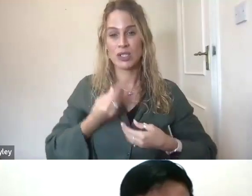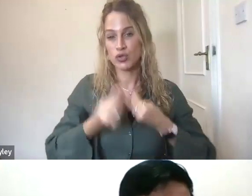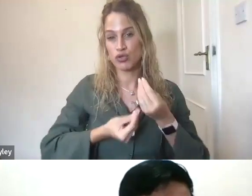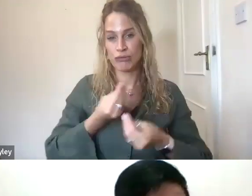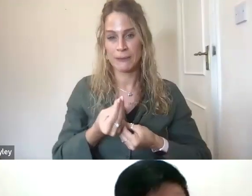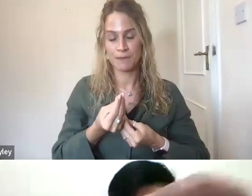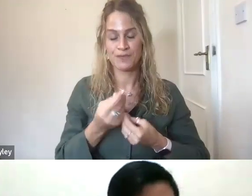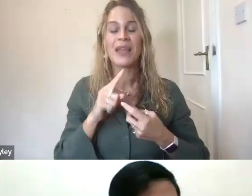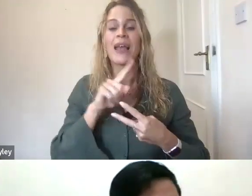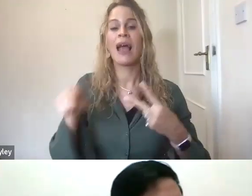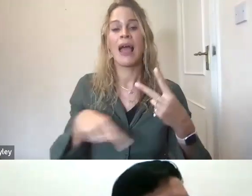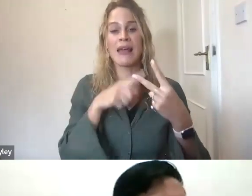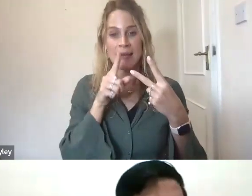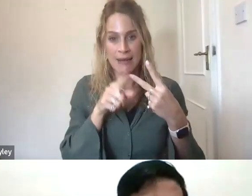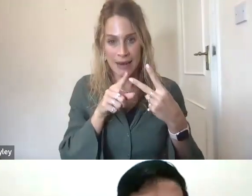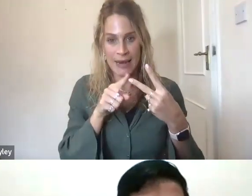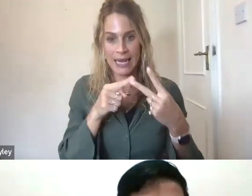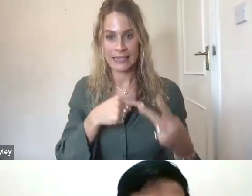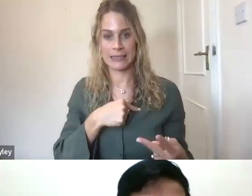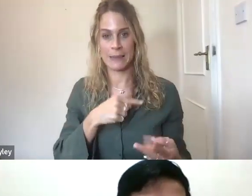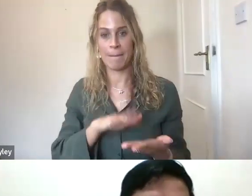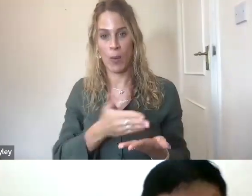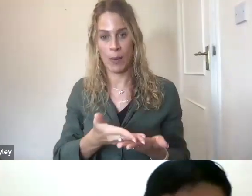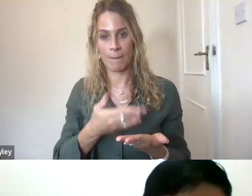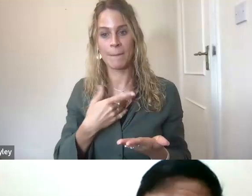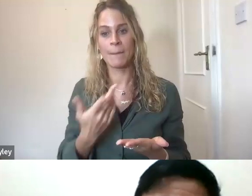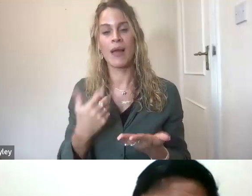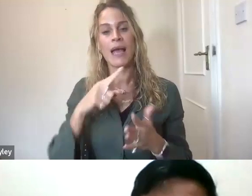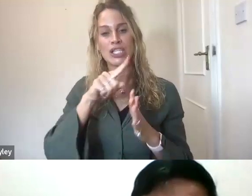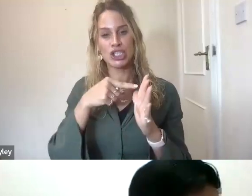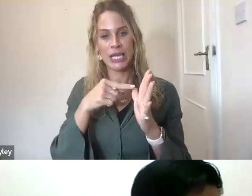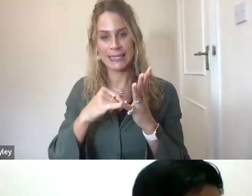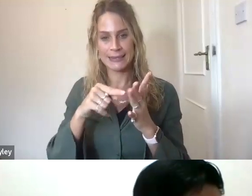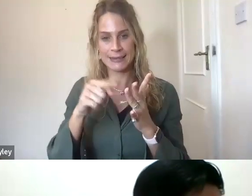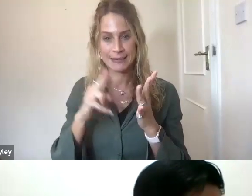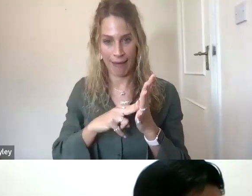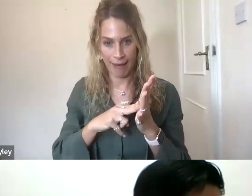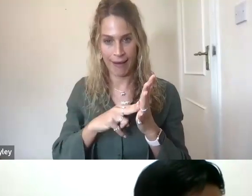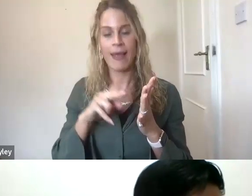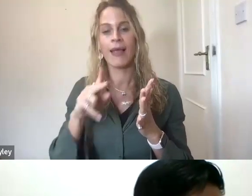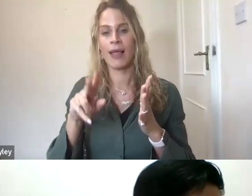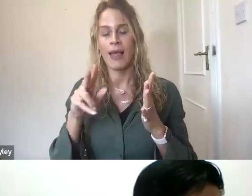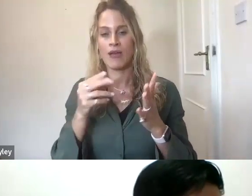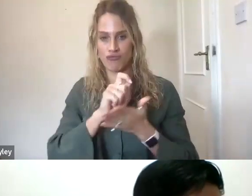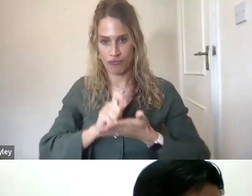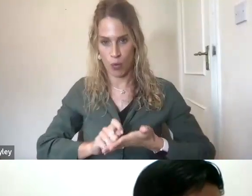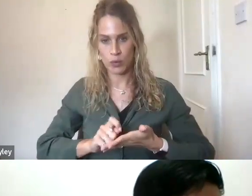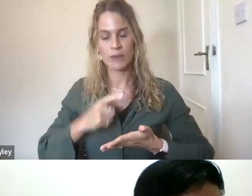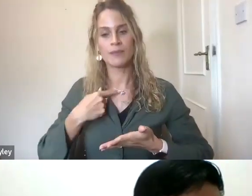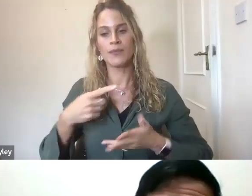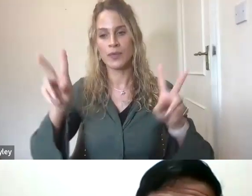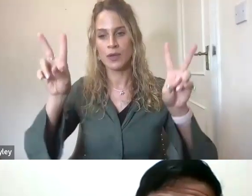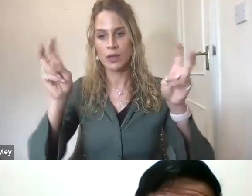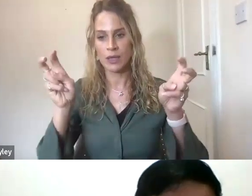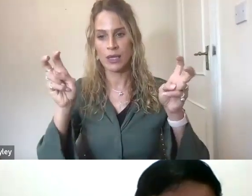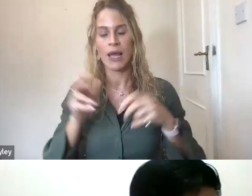For the next point, this is from Jason Tabinas. It's titled, Why Don't